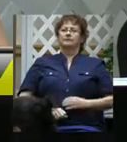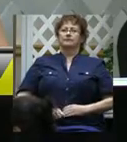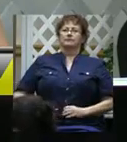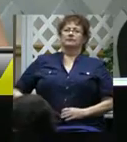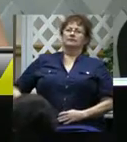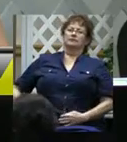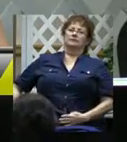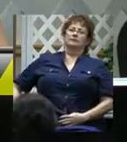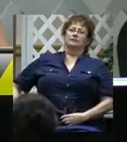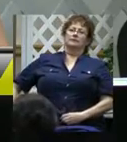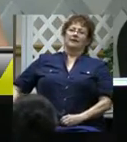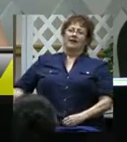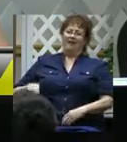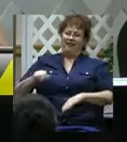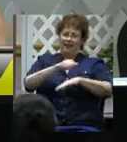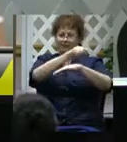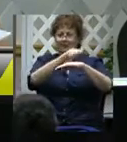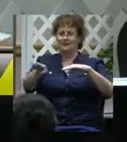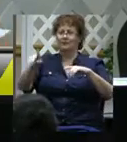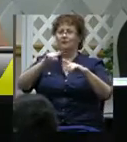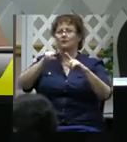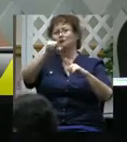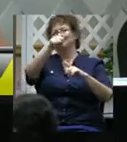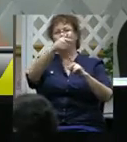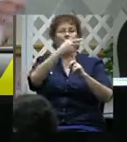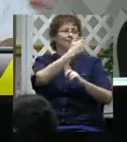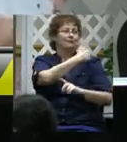to the institution.